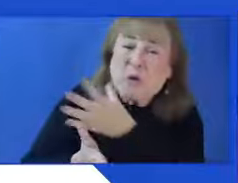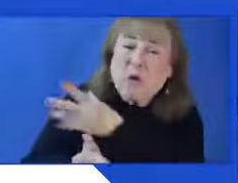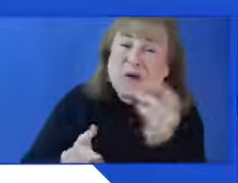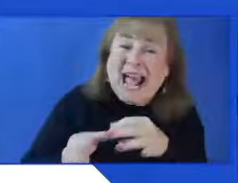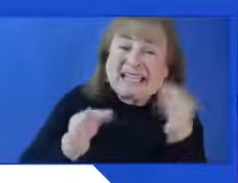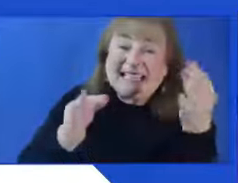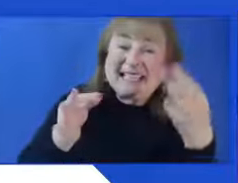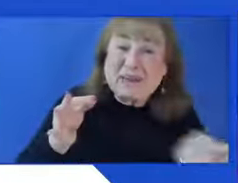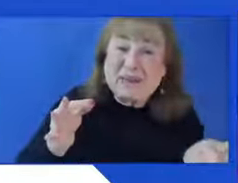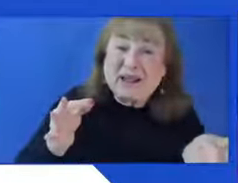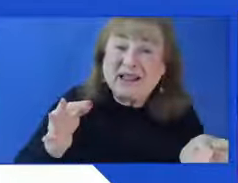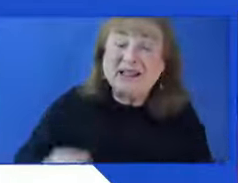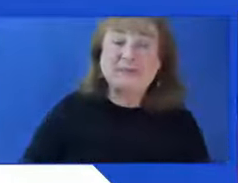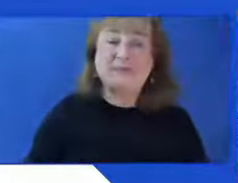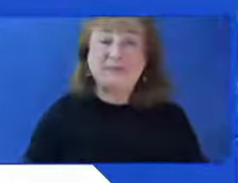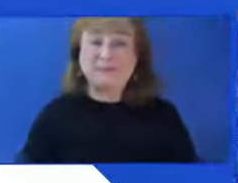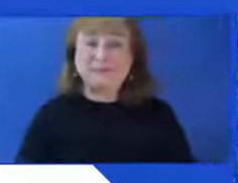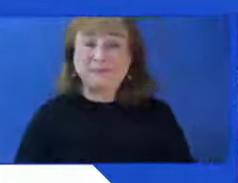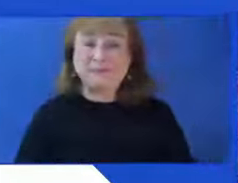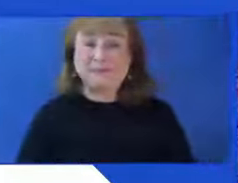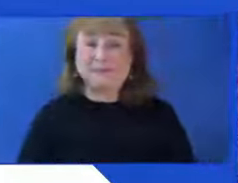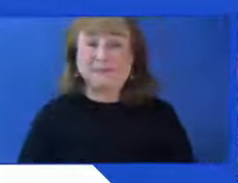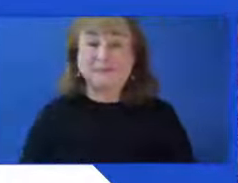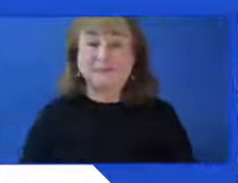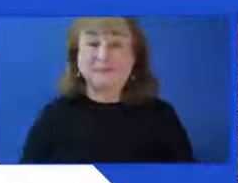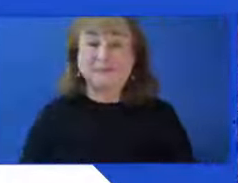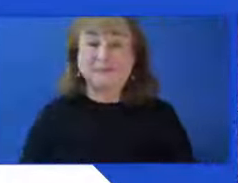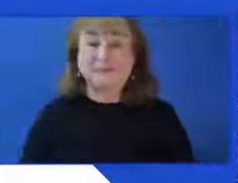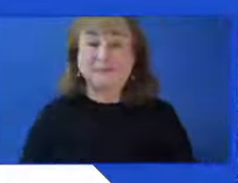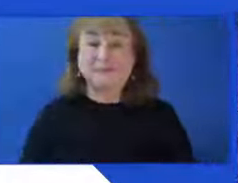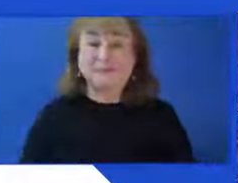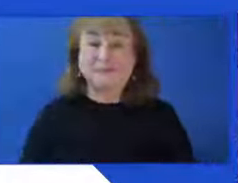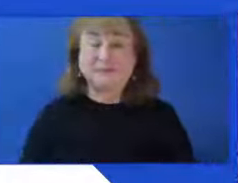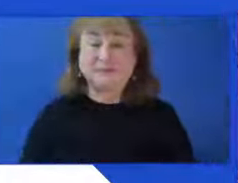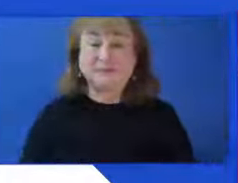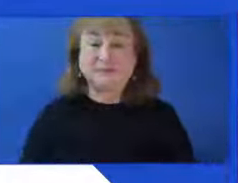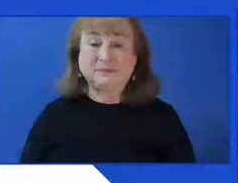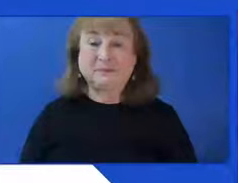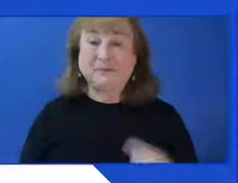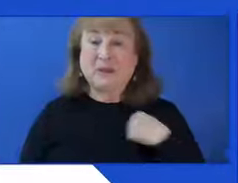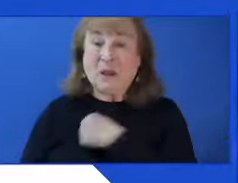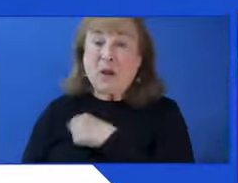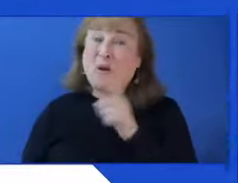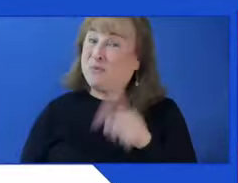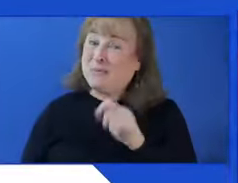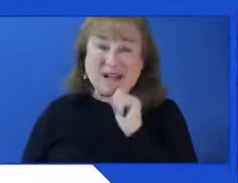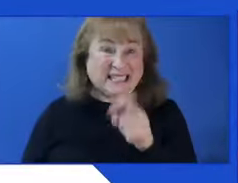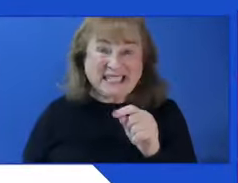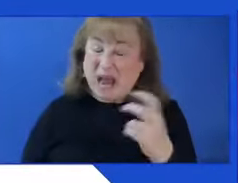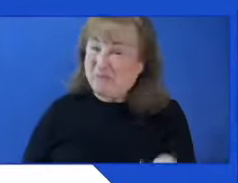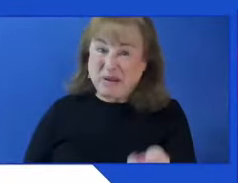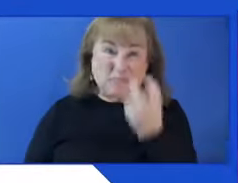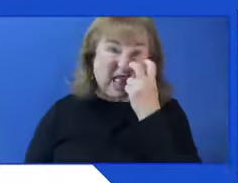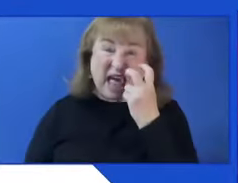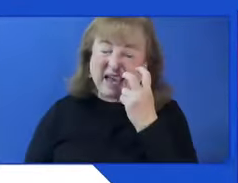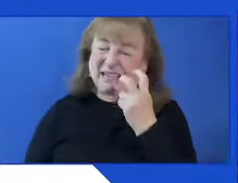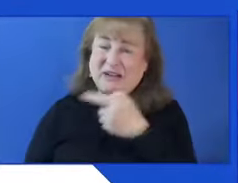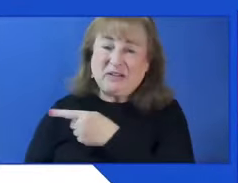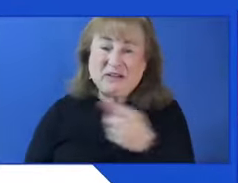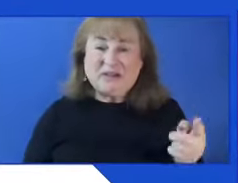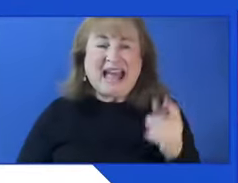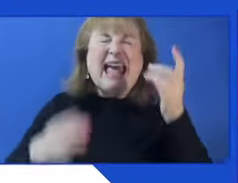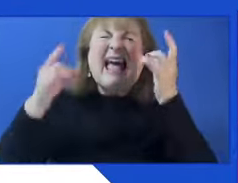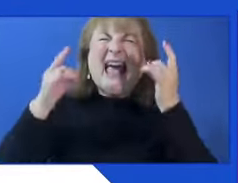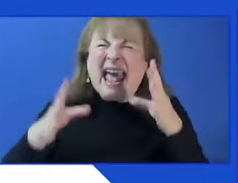and simple. We must not be blind to the hate implicit in